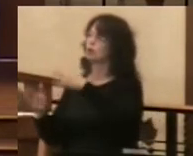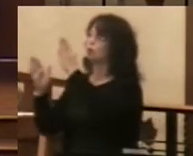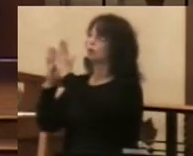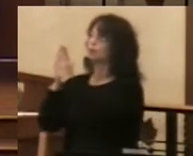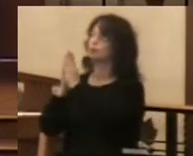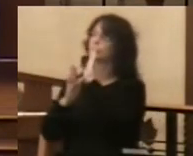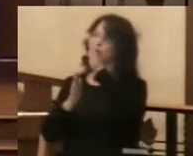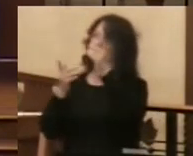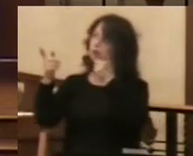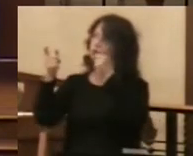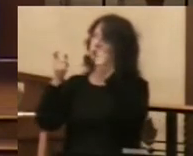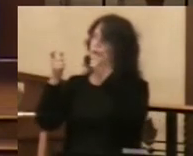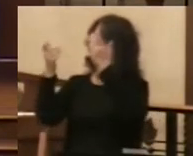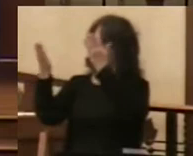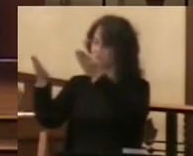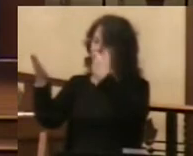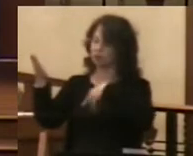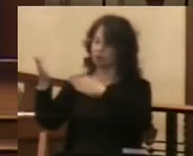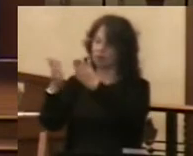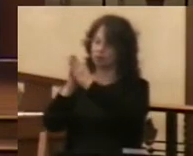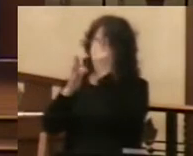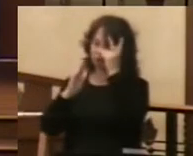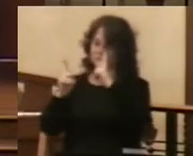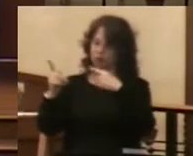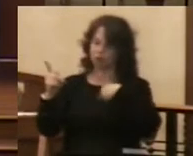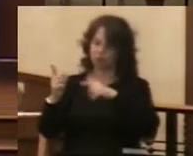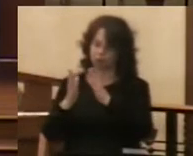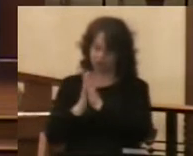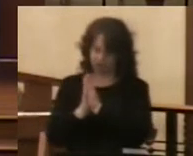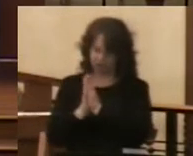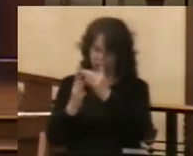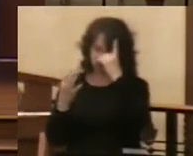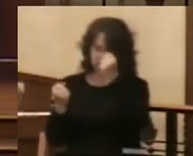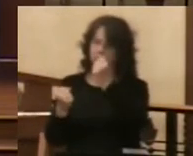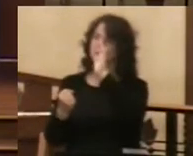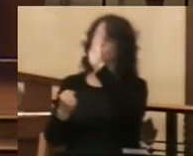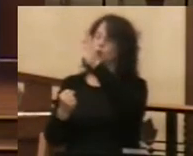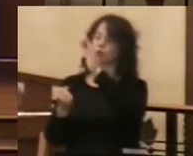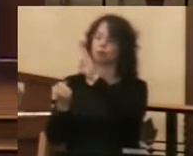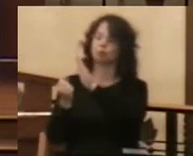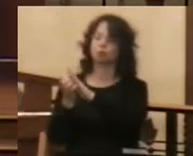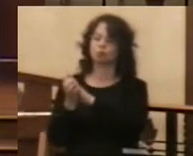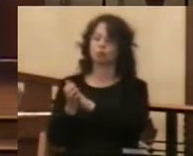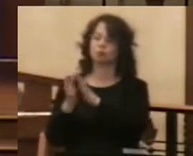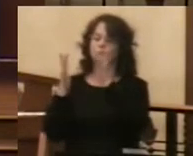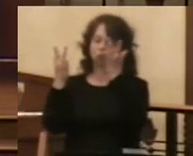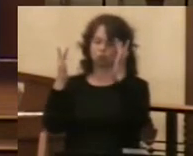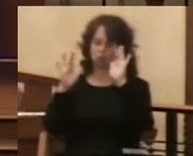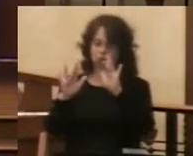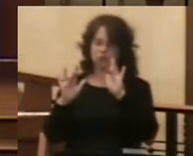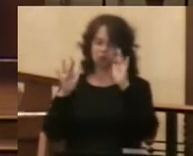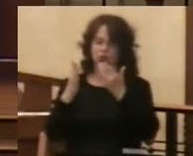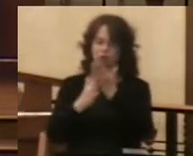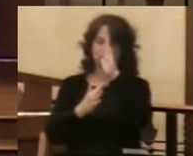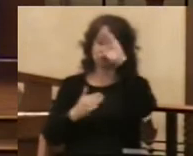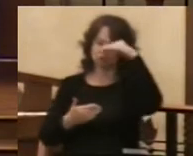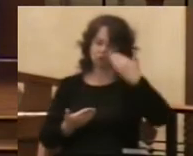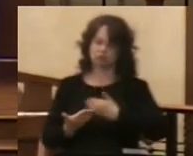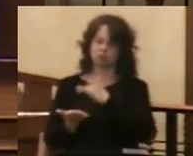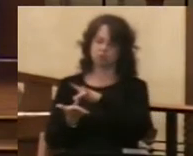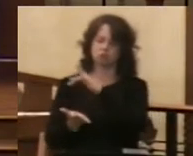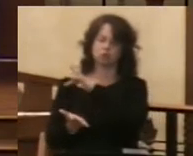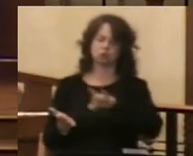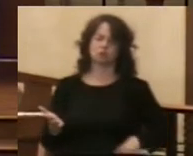Into your hands, O Lord, we commend all for whom we pray, trusting in your mercy, through your Son, Jesus Christ, our